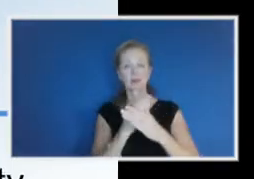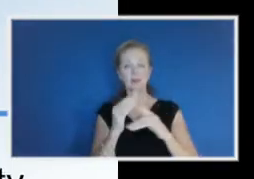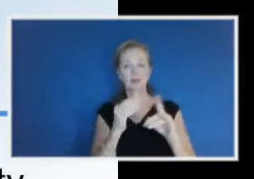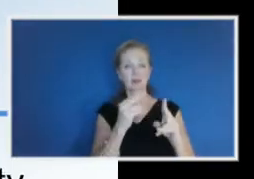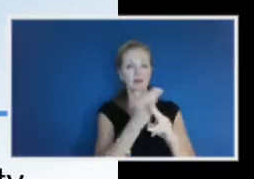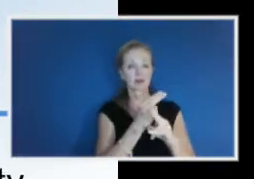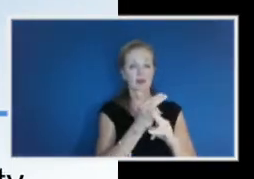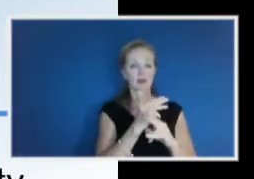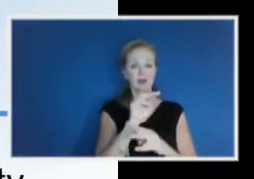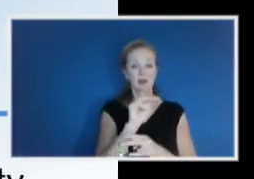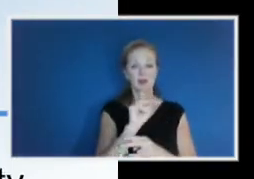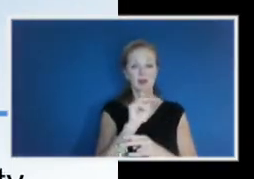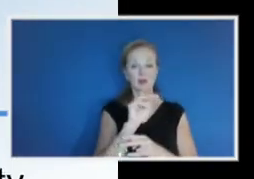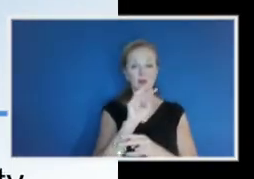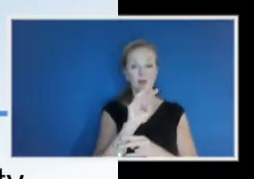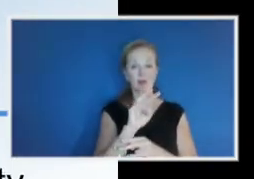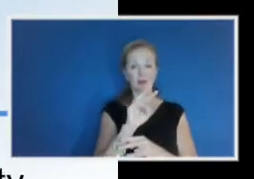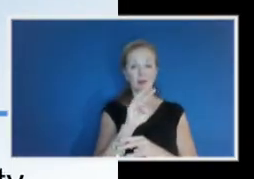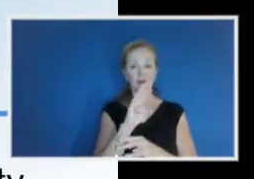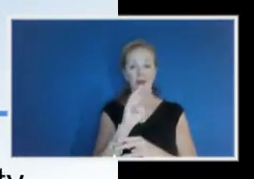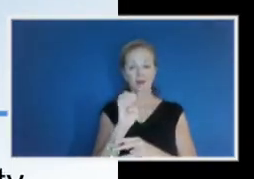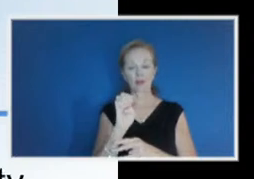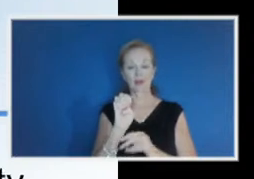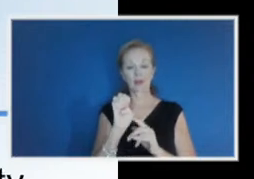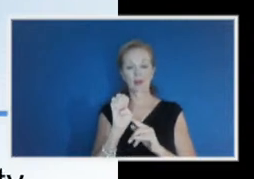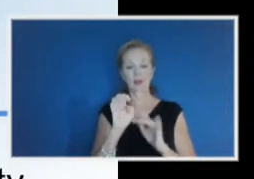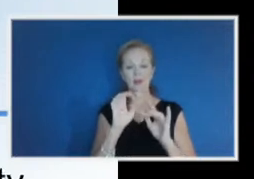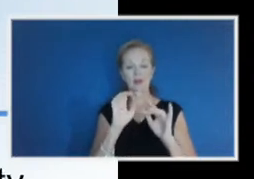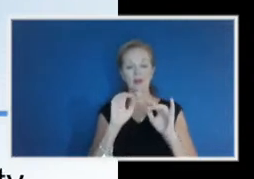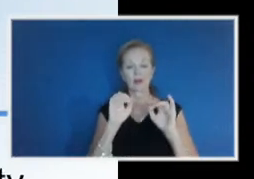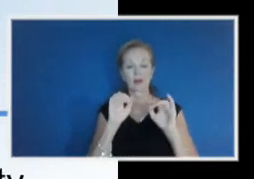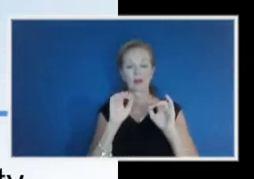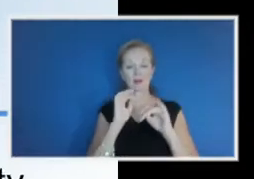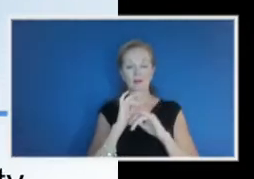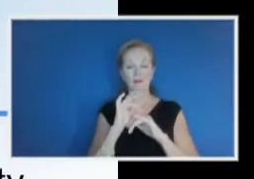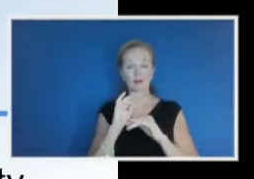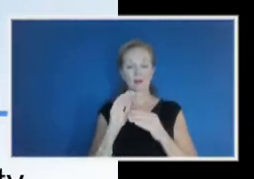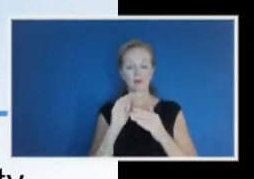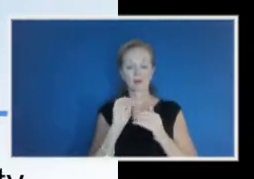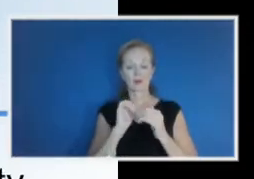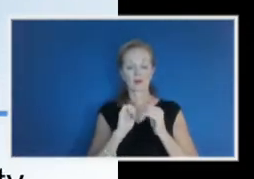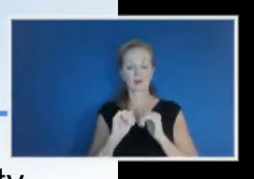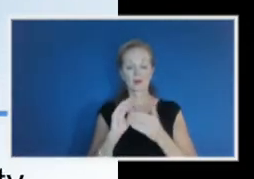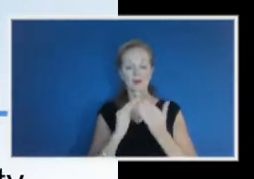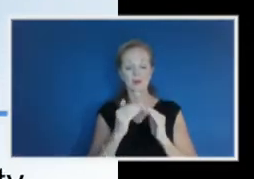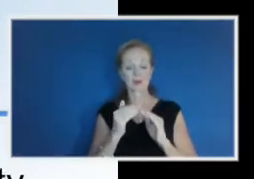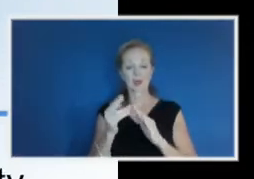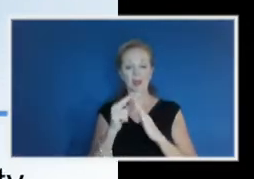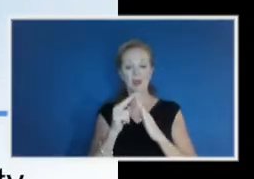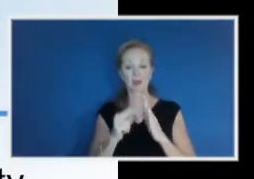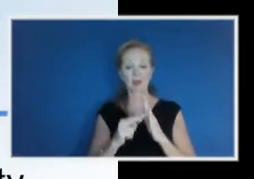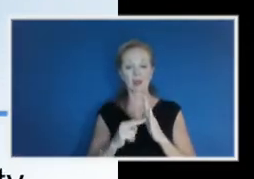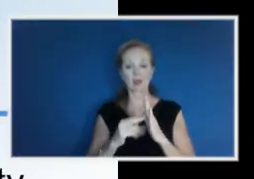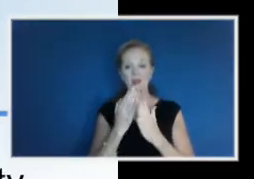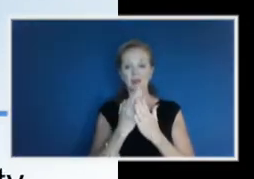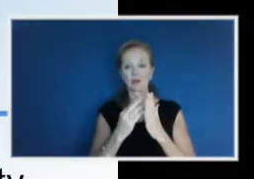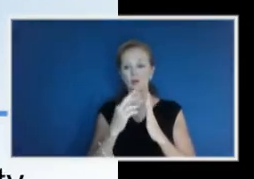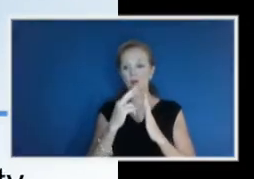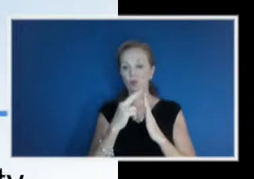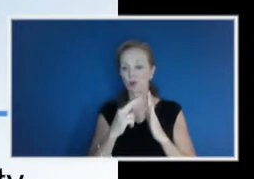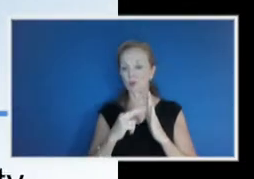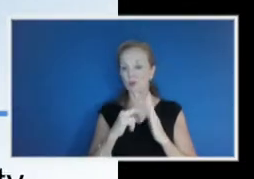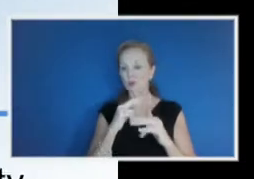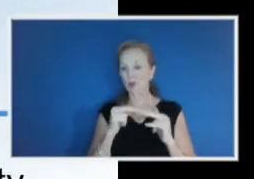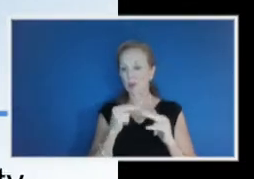of MWBEs and their availability to perform on city contracts. There are some rules about this. We